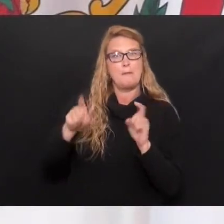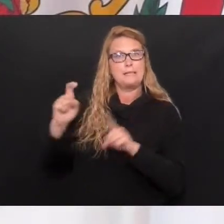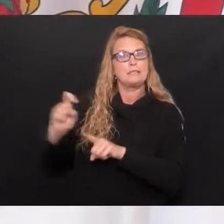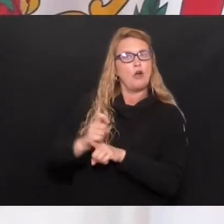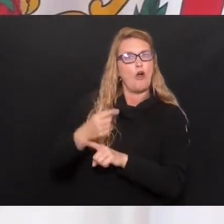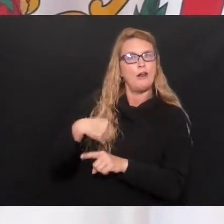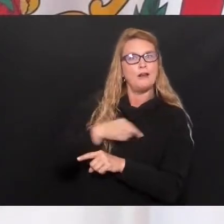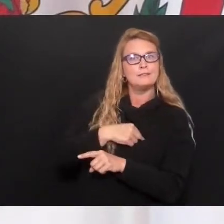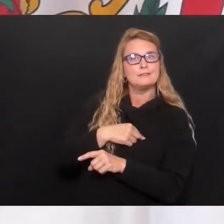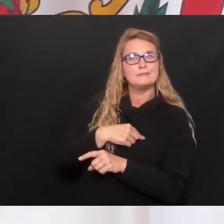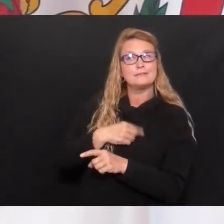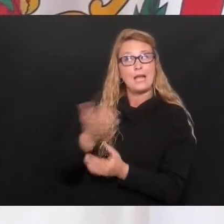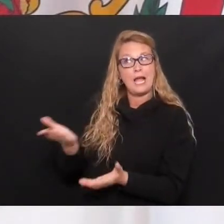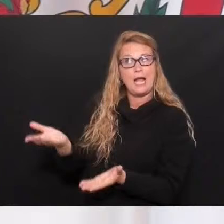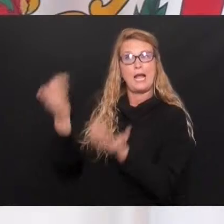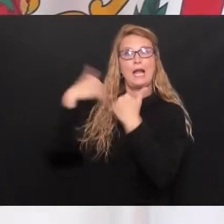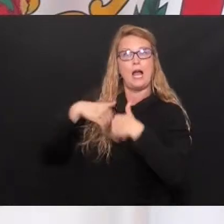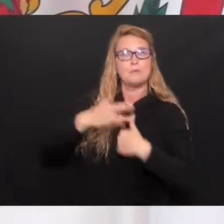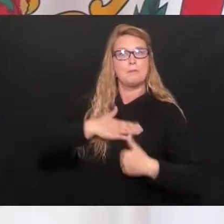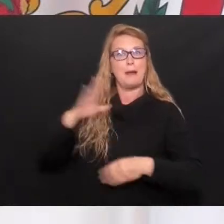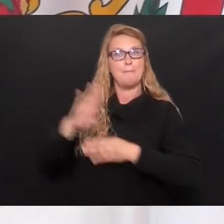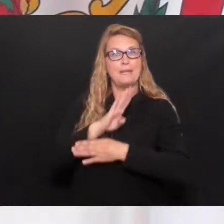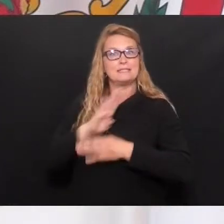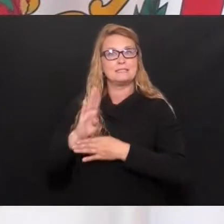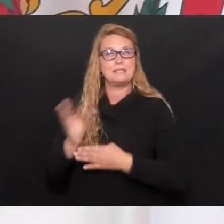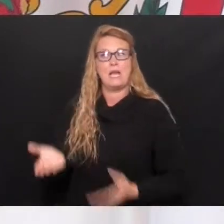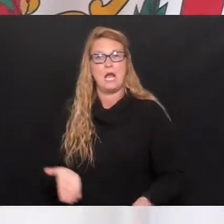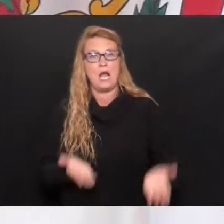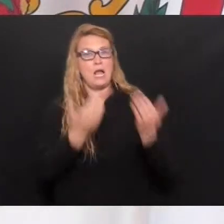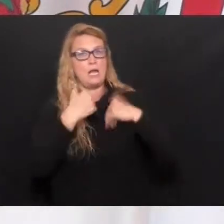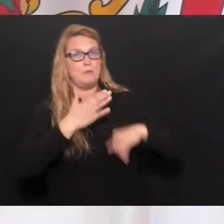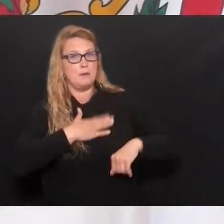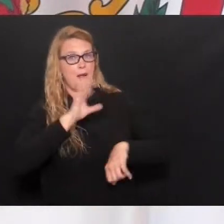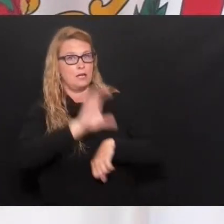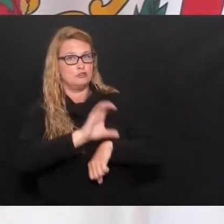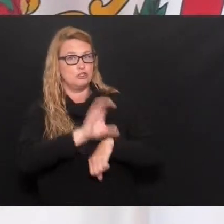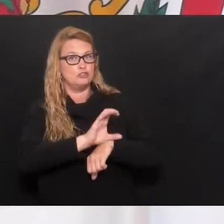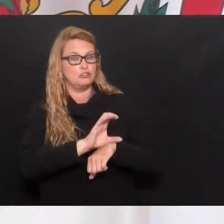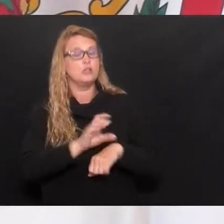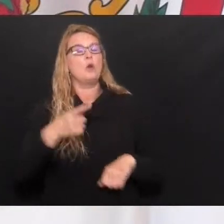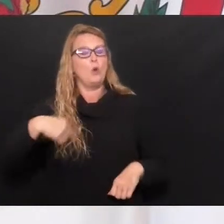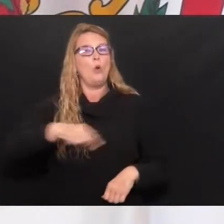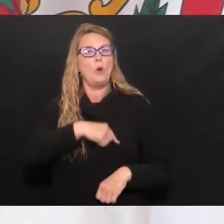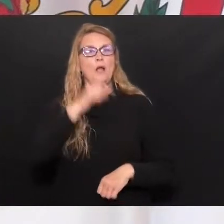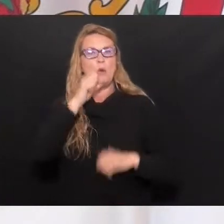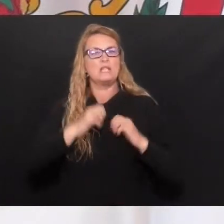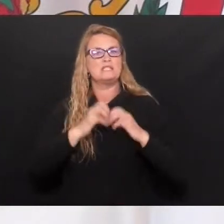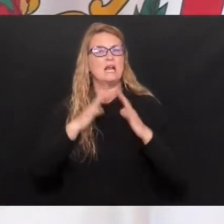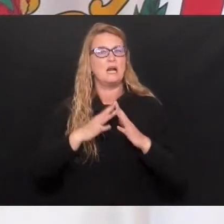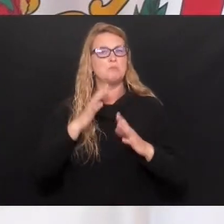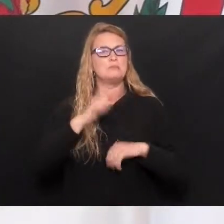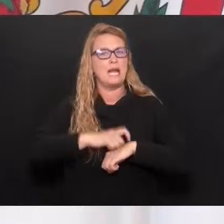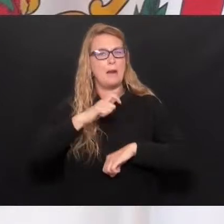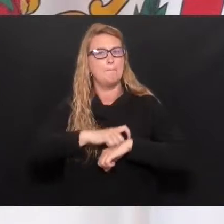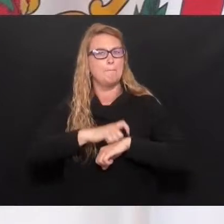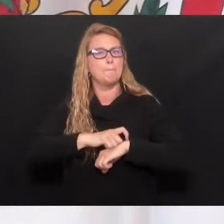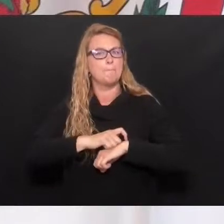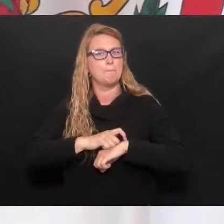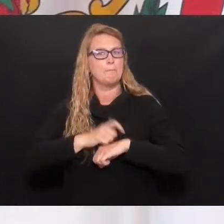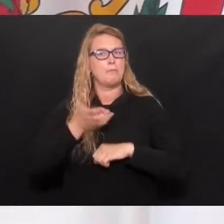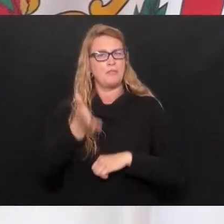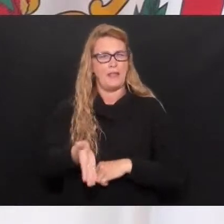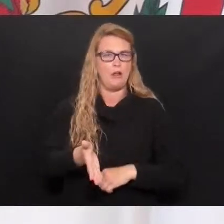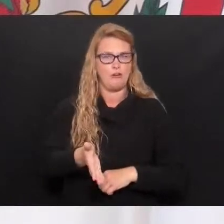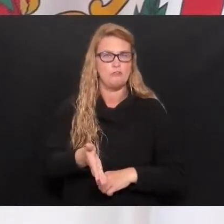and say, come to our business, come to our church. We'll set up a time where it works for everybody, and